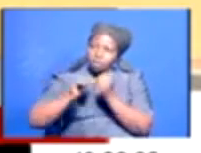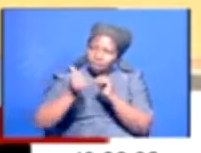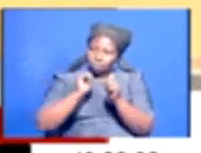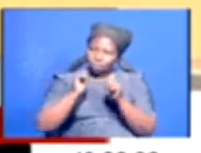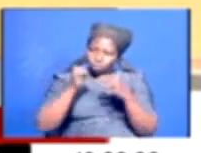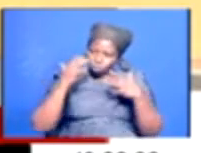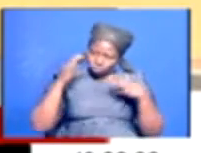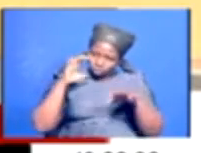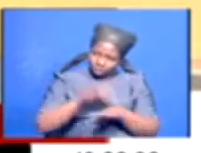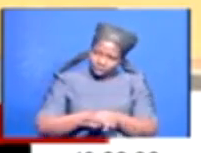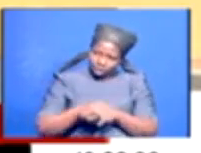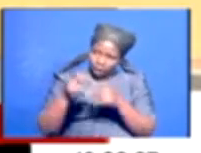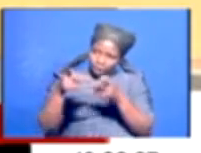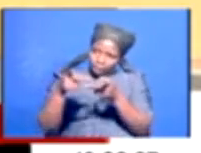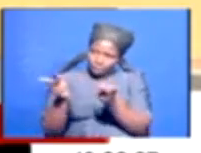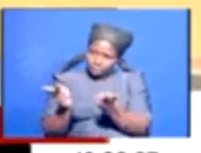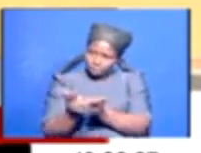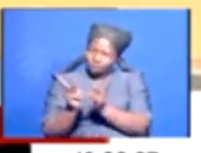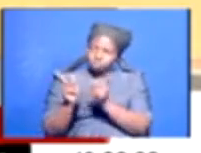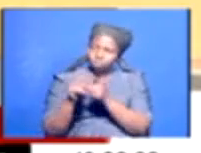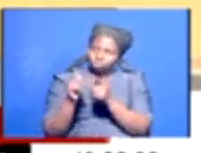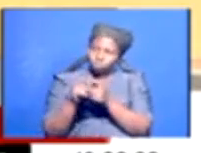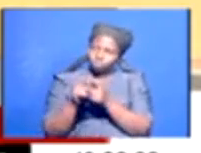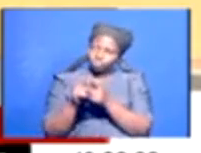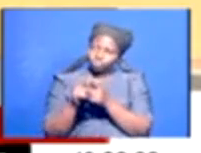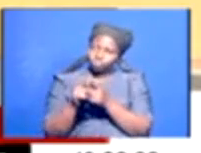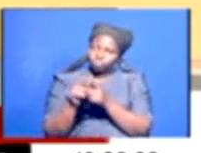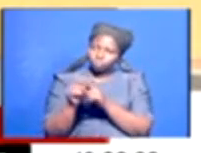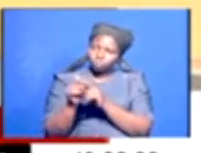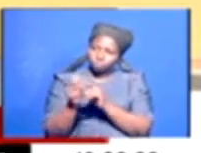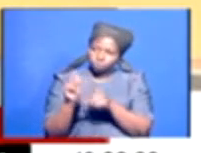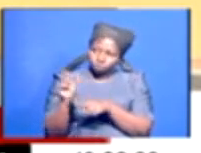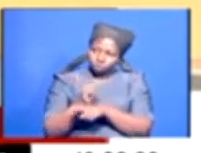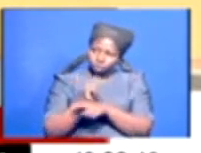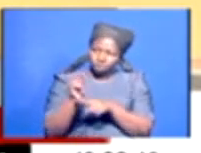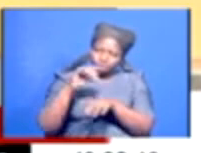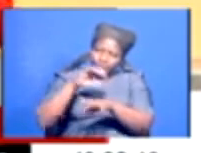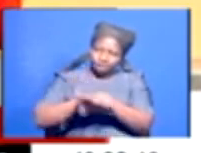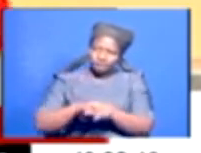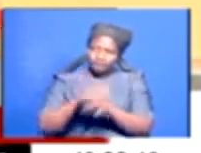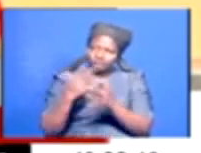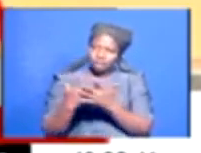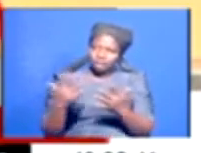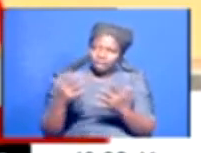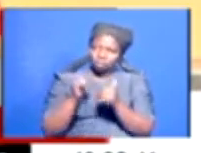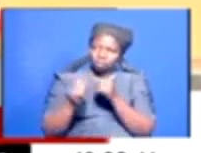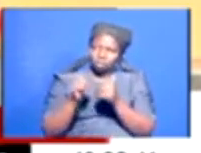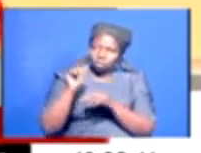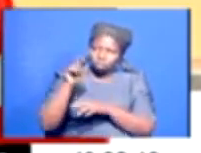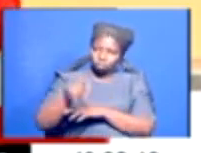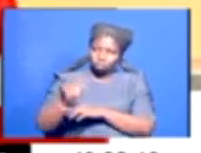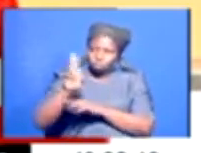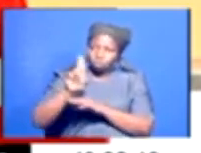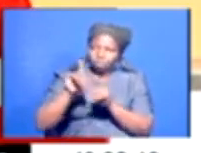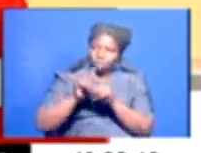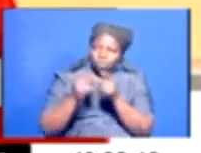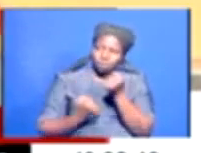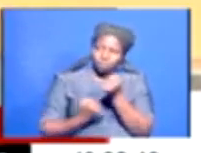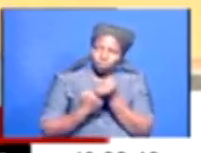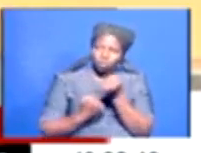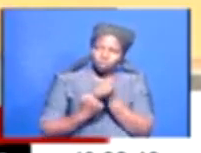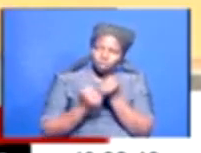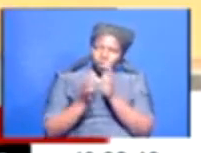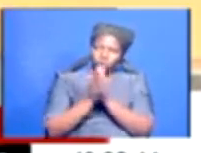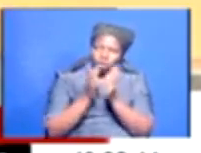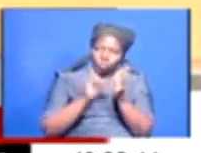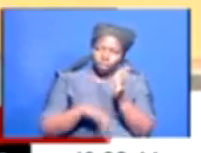to find new implements to use. Yeah. And support them with someone